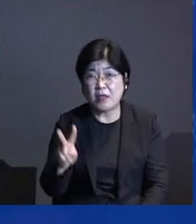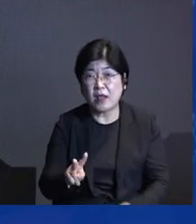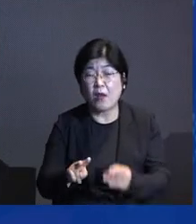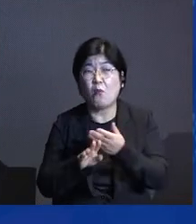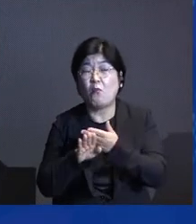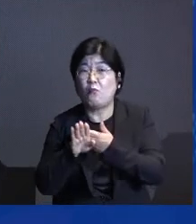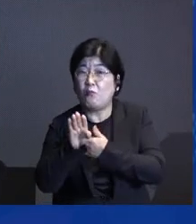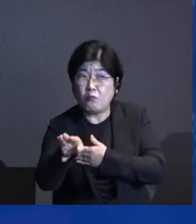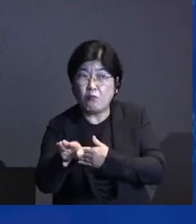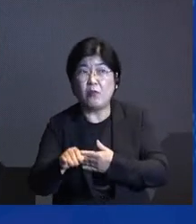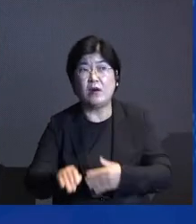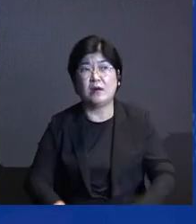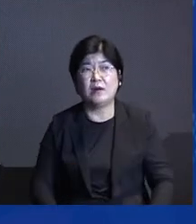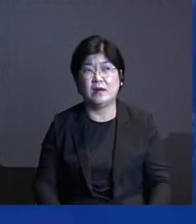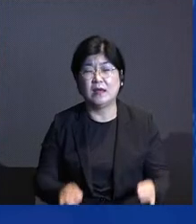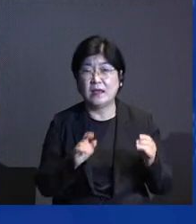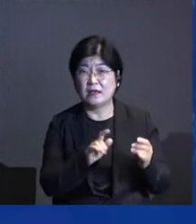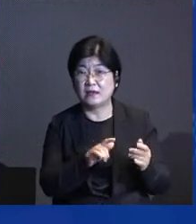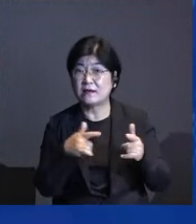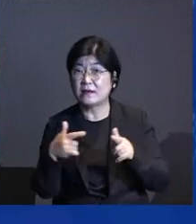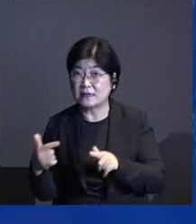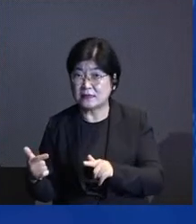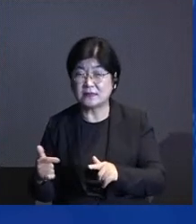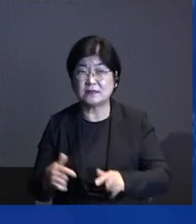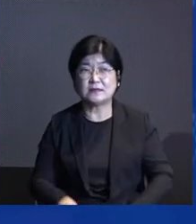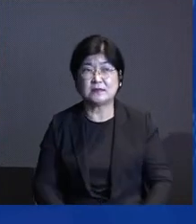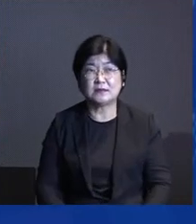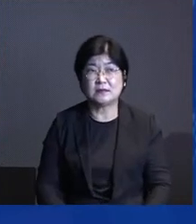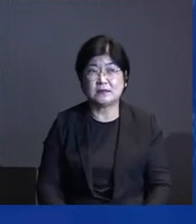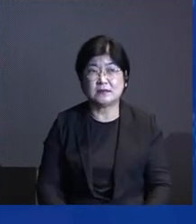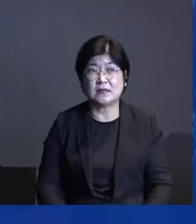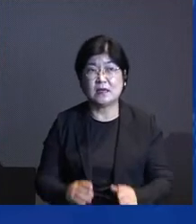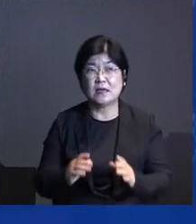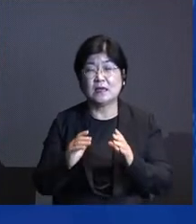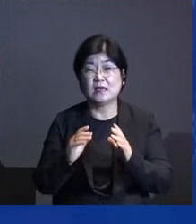to meet the diverse and growing care needs of the population.